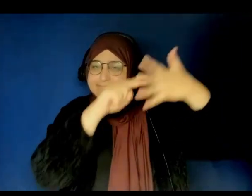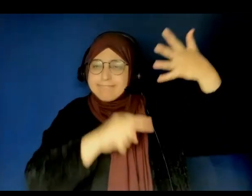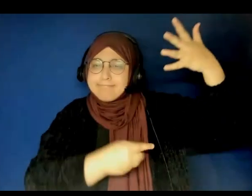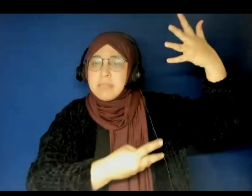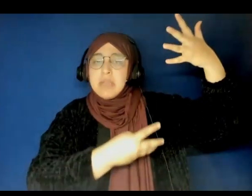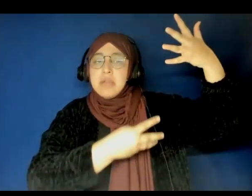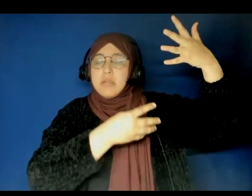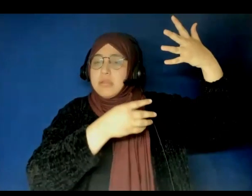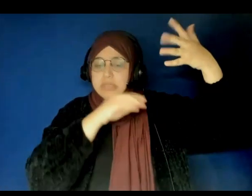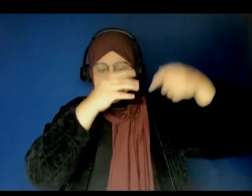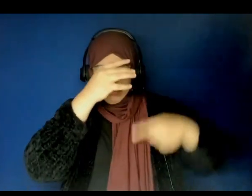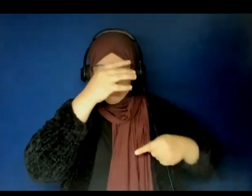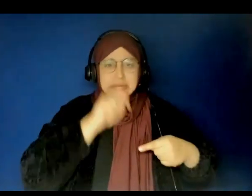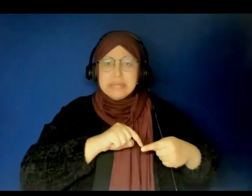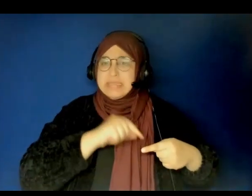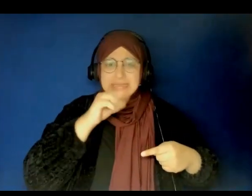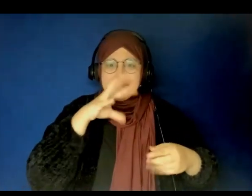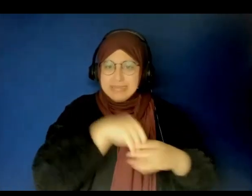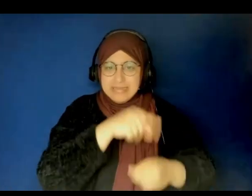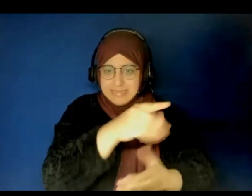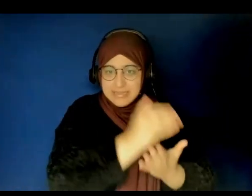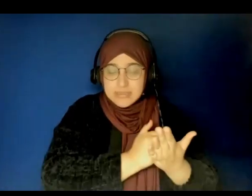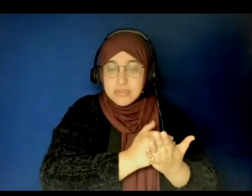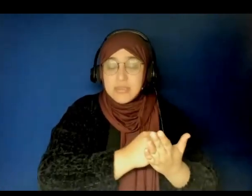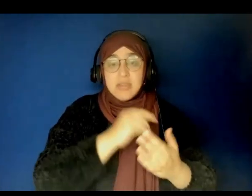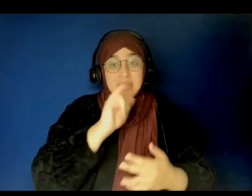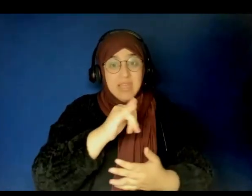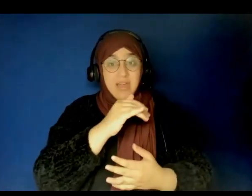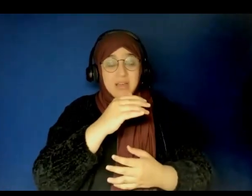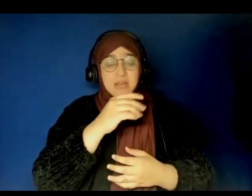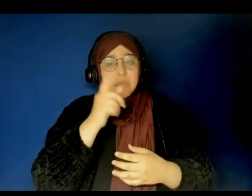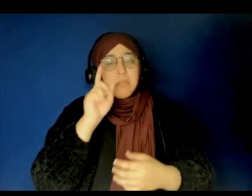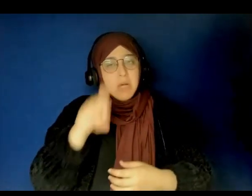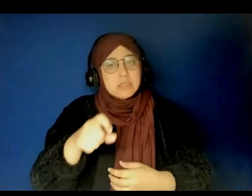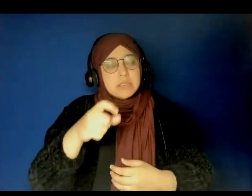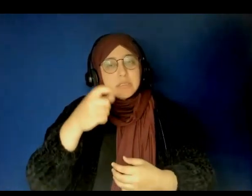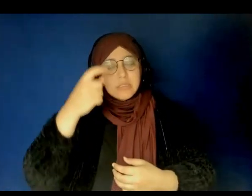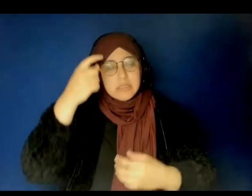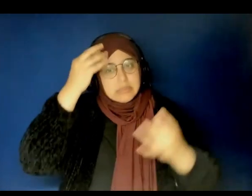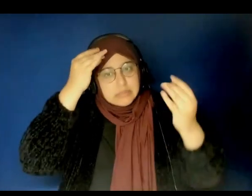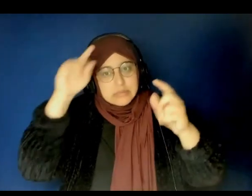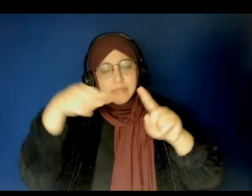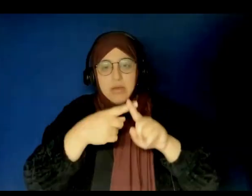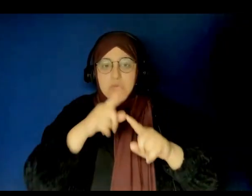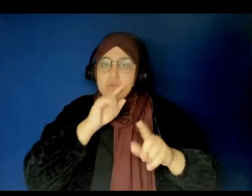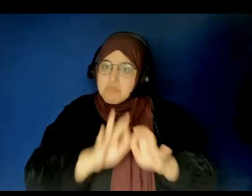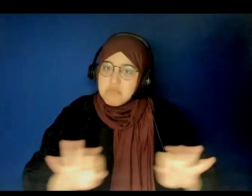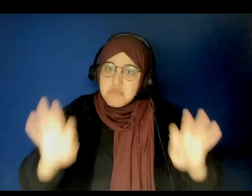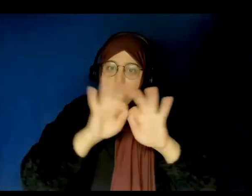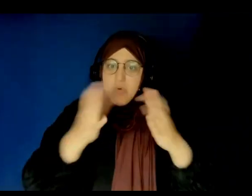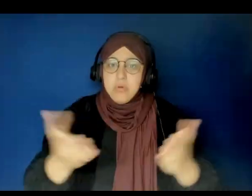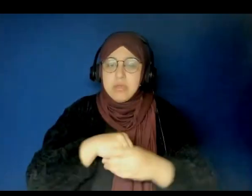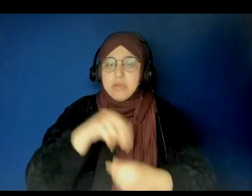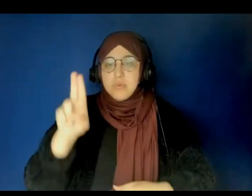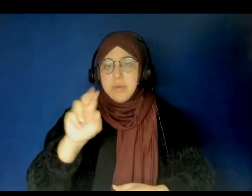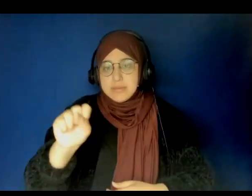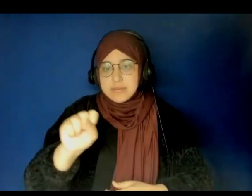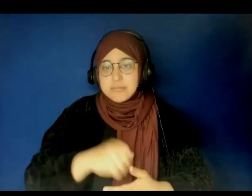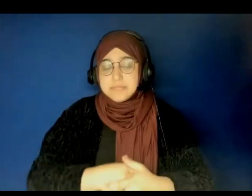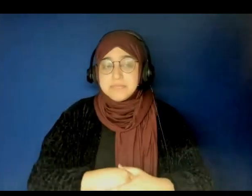that is very important here in the United States and generally in countries that do not